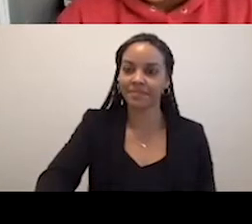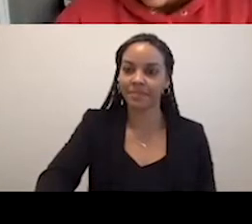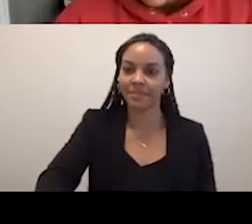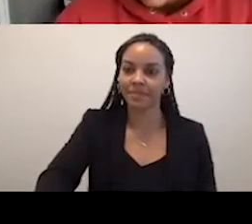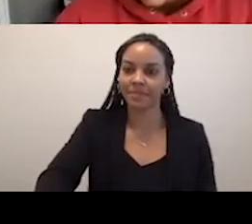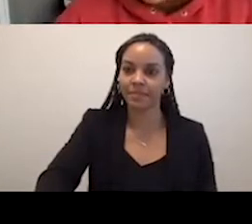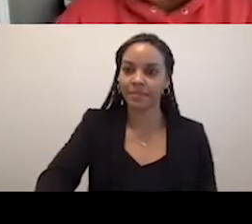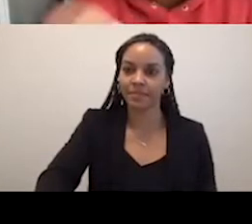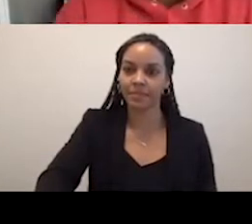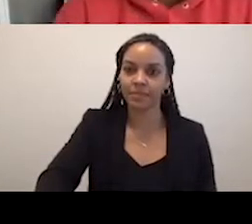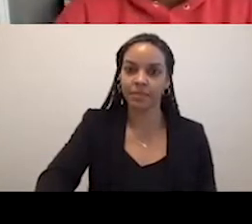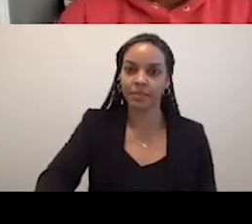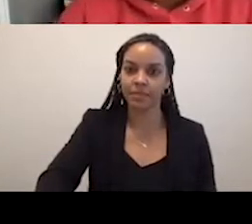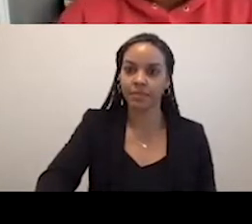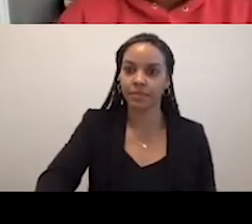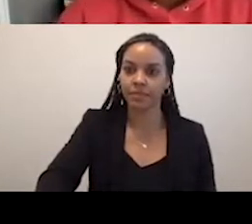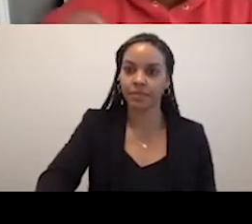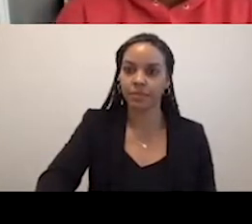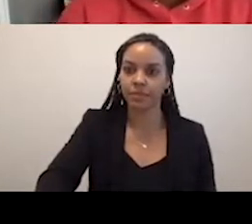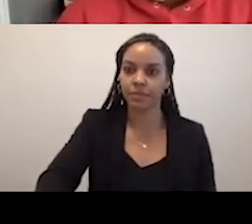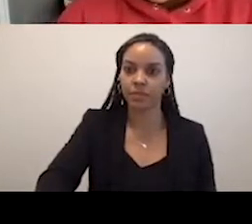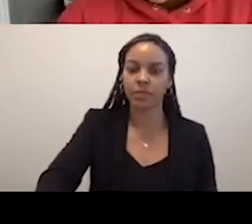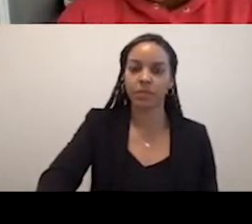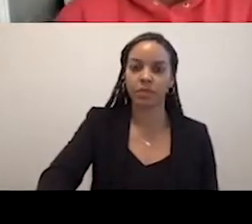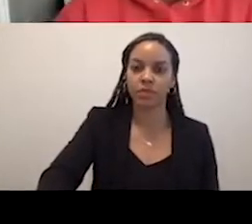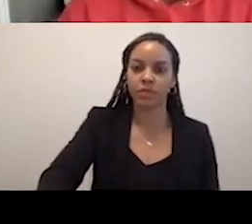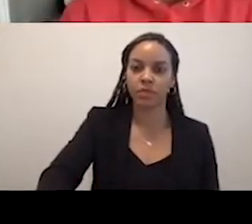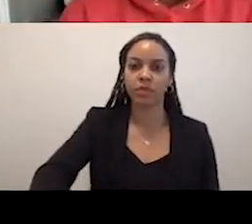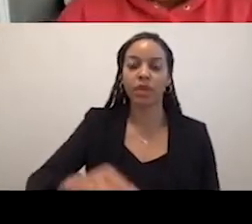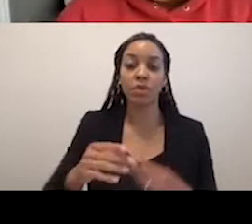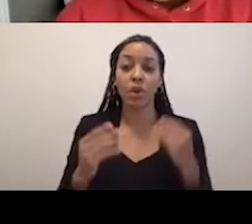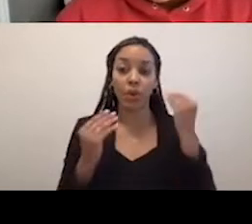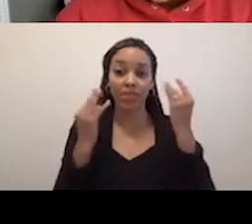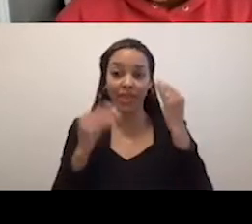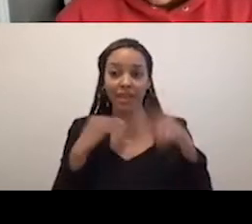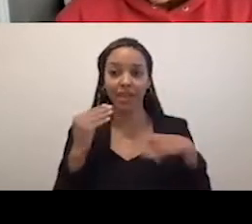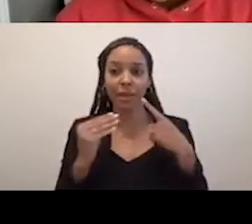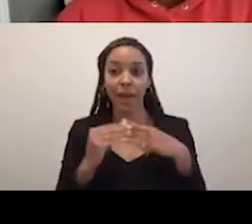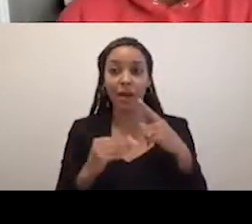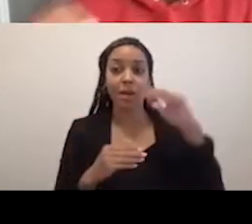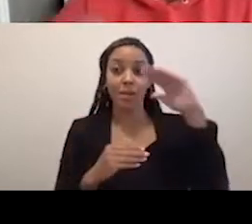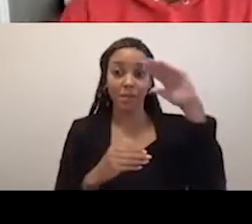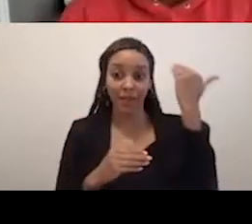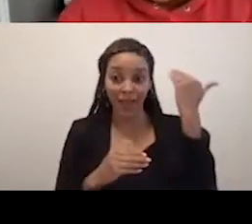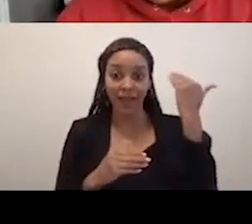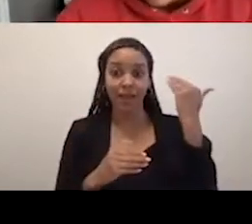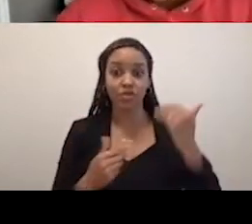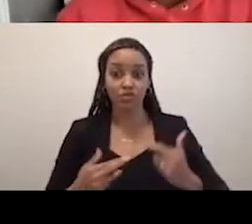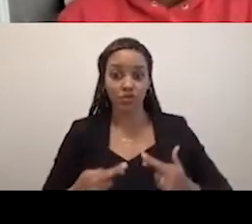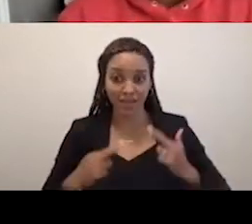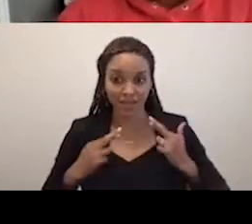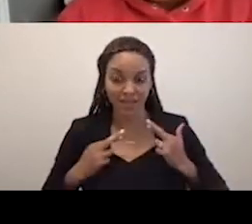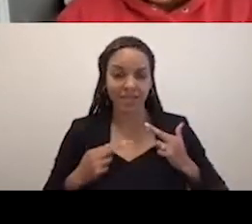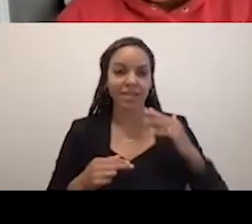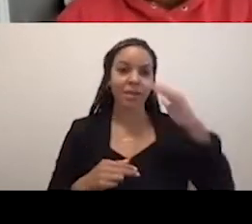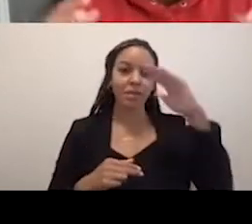Indigenous realities in a residency space that's sited in a historically Black neighborhood in Turtle Island